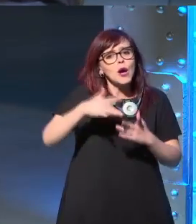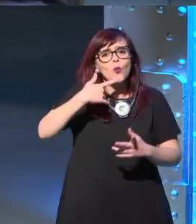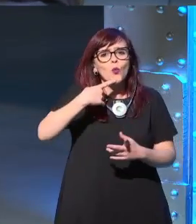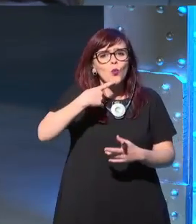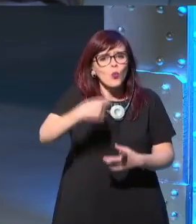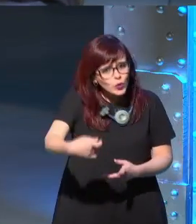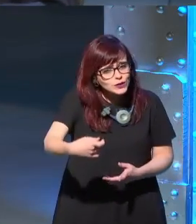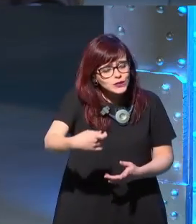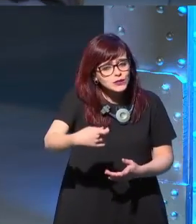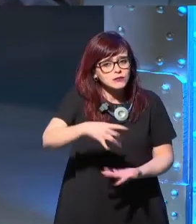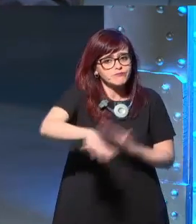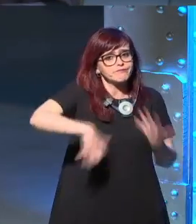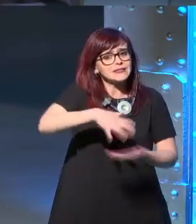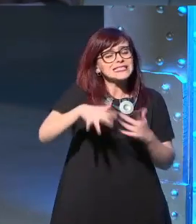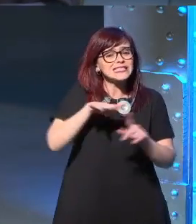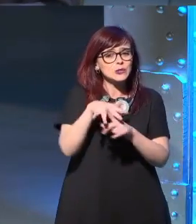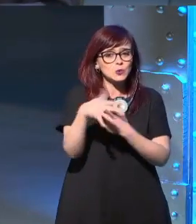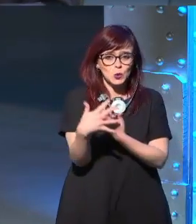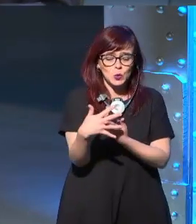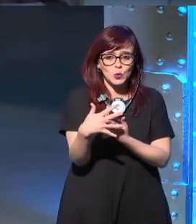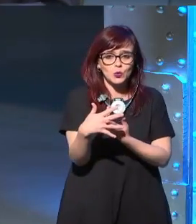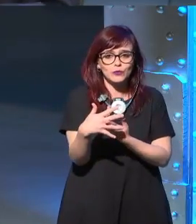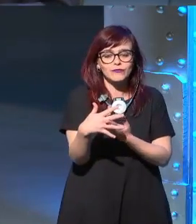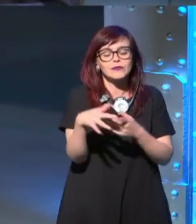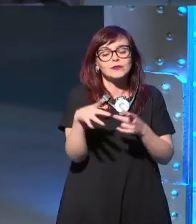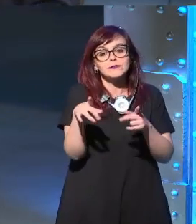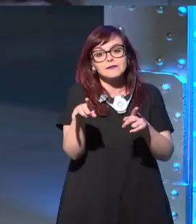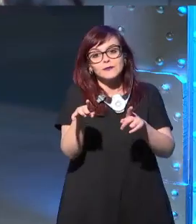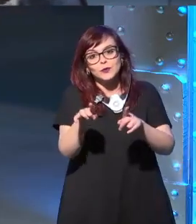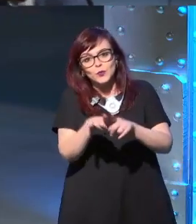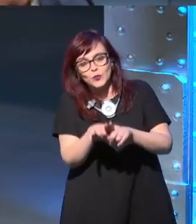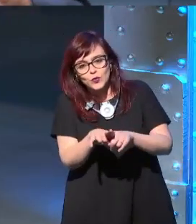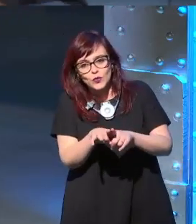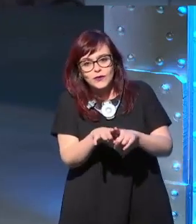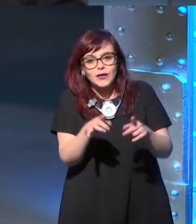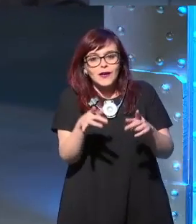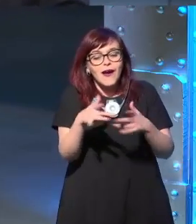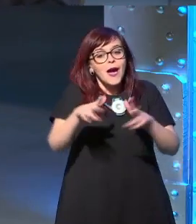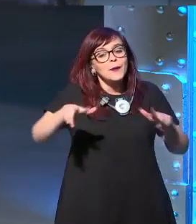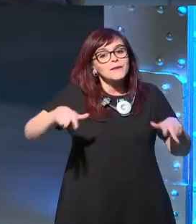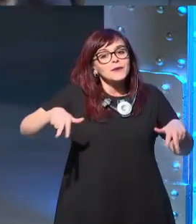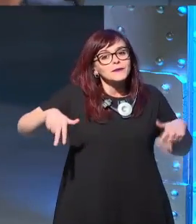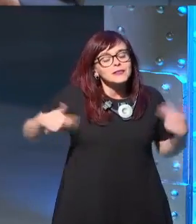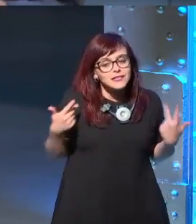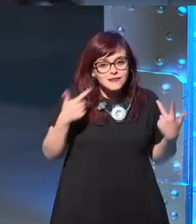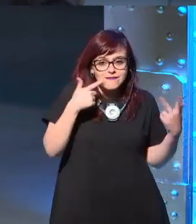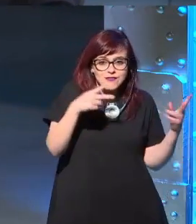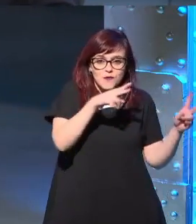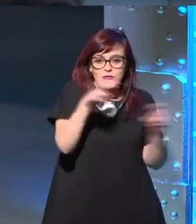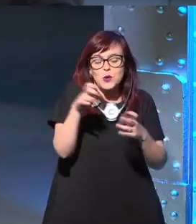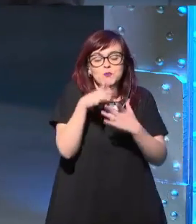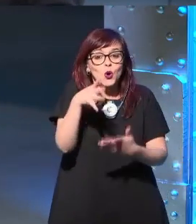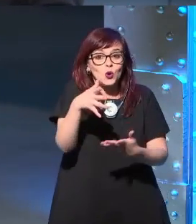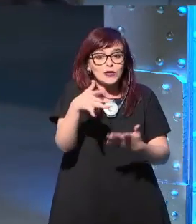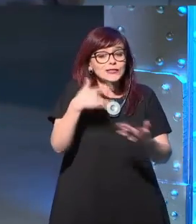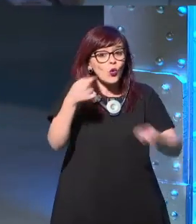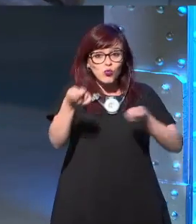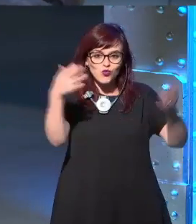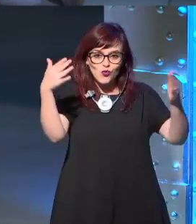that allows innovation, doesn't have heavy-handed regulation, allows corporations like Telefonica, which is